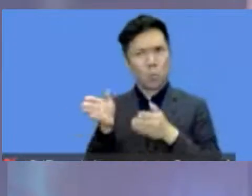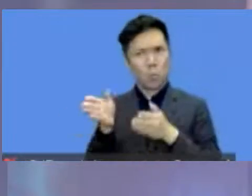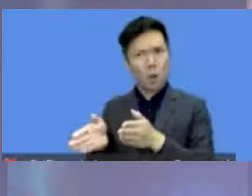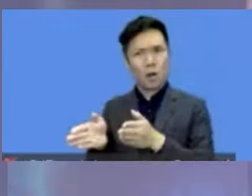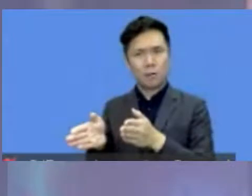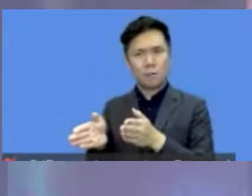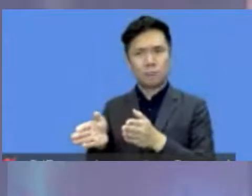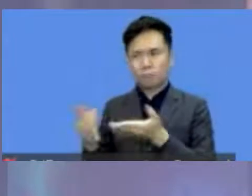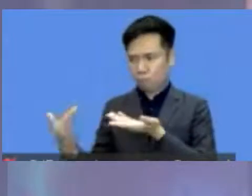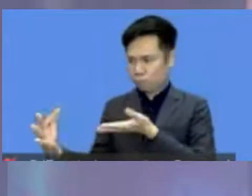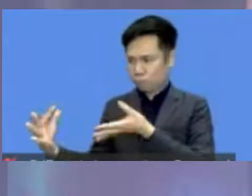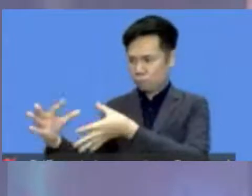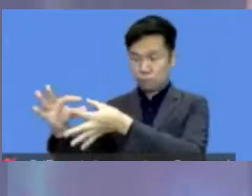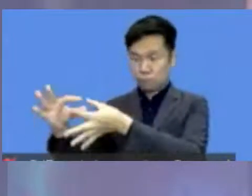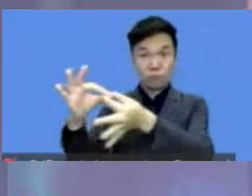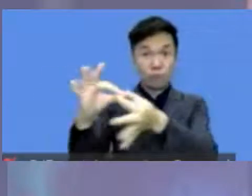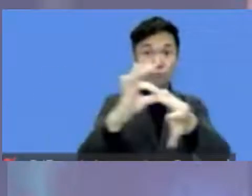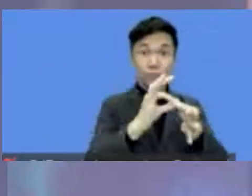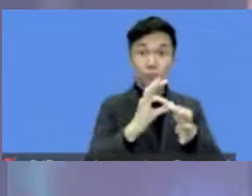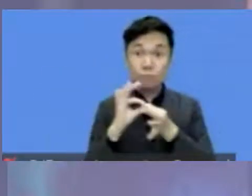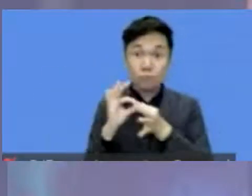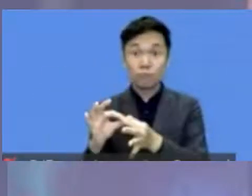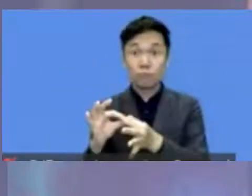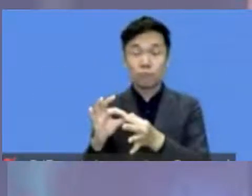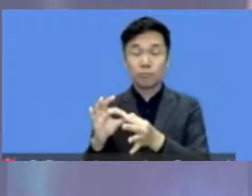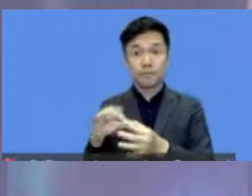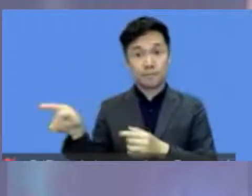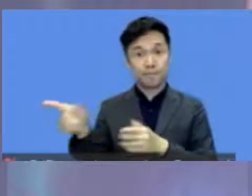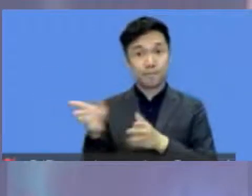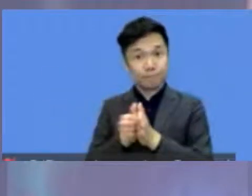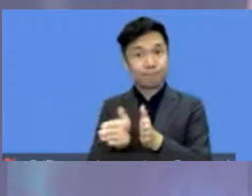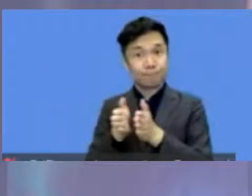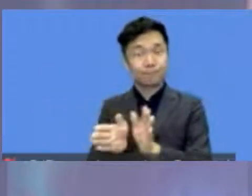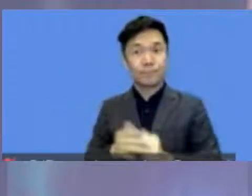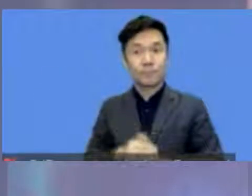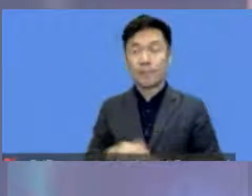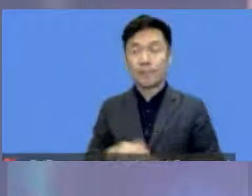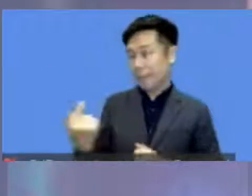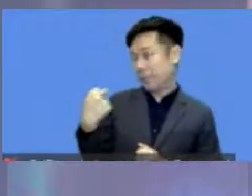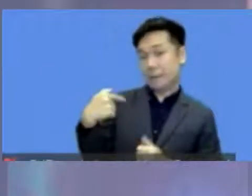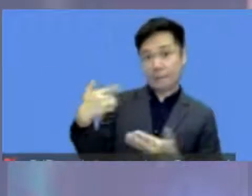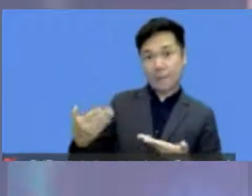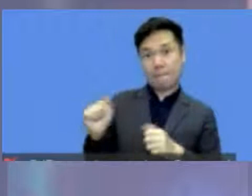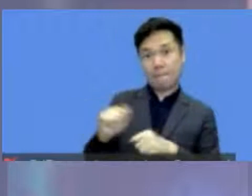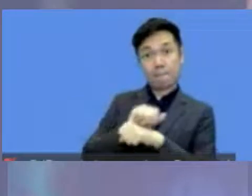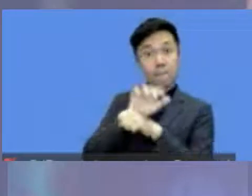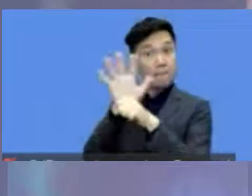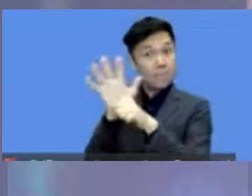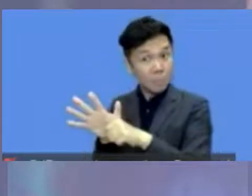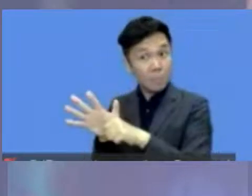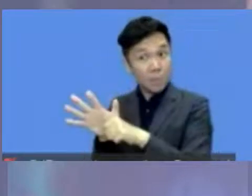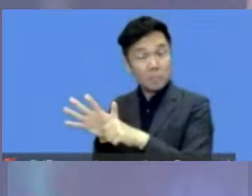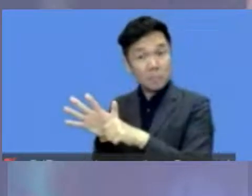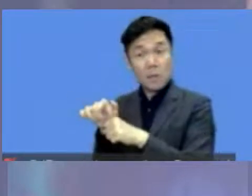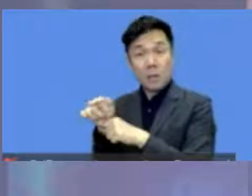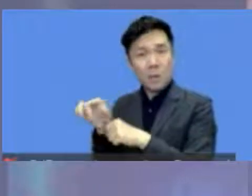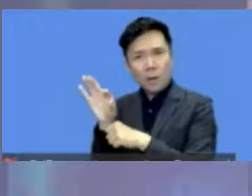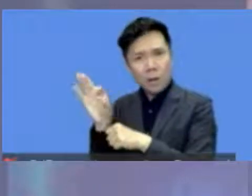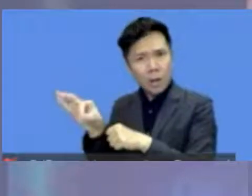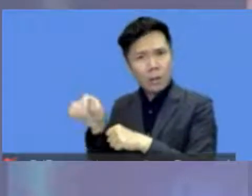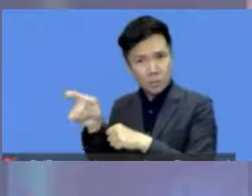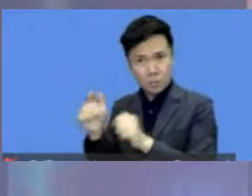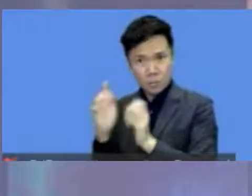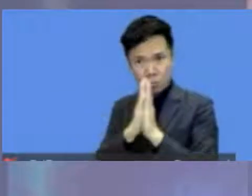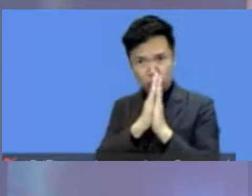that you used during this this pandemic. Was it useful? Was it very